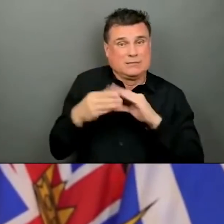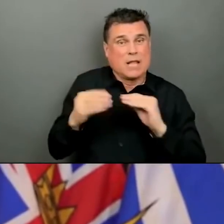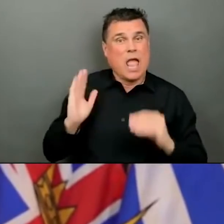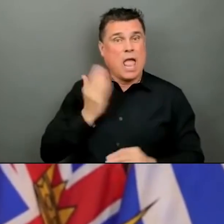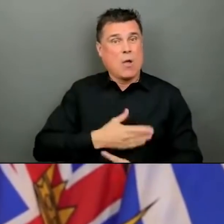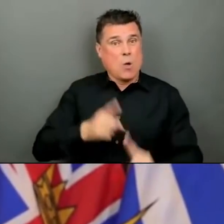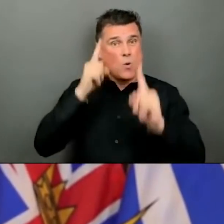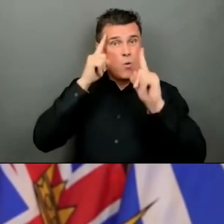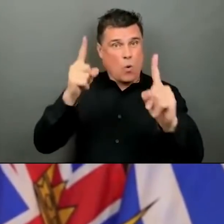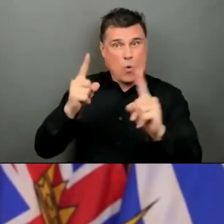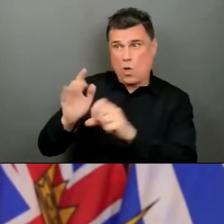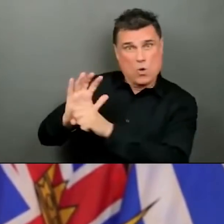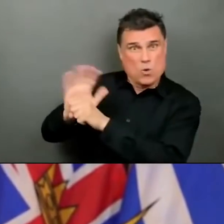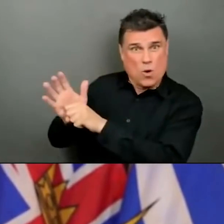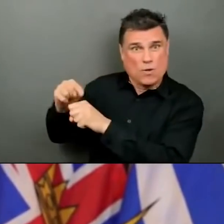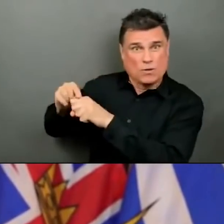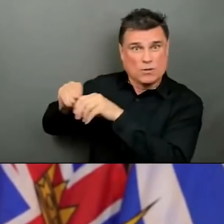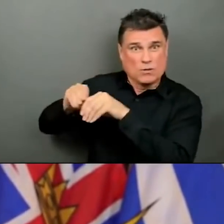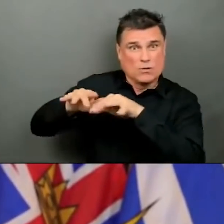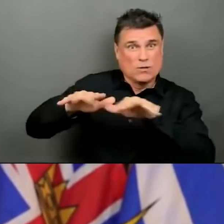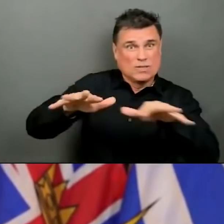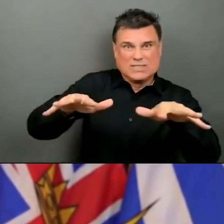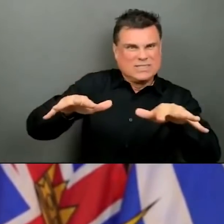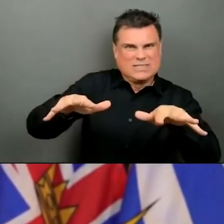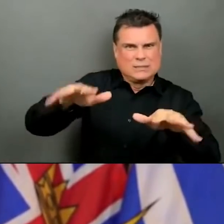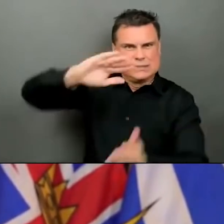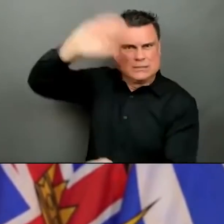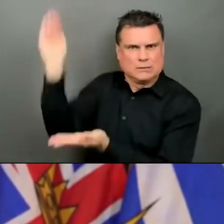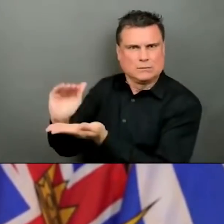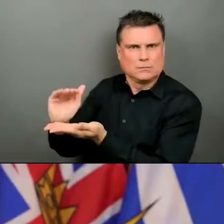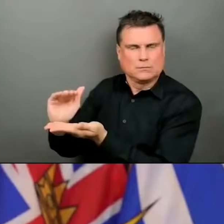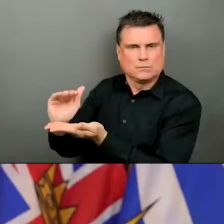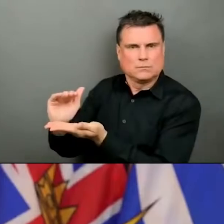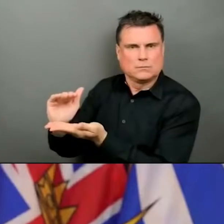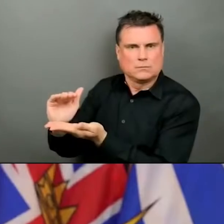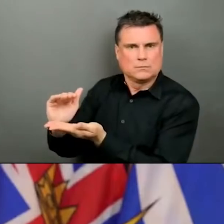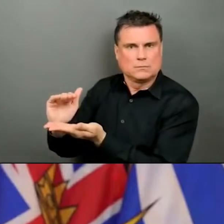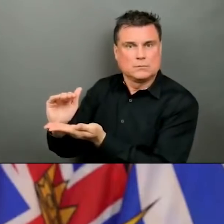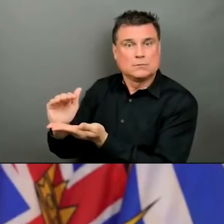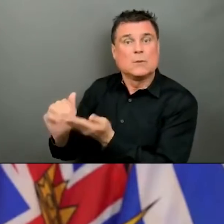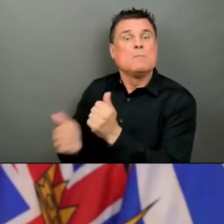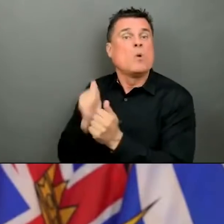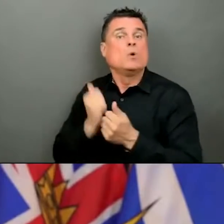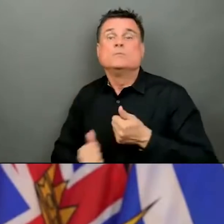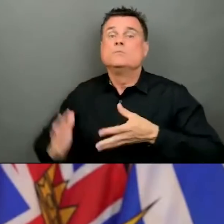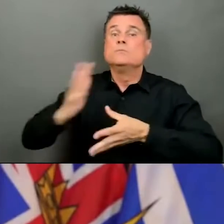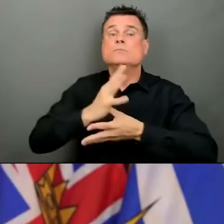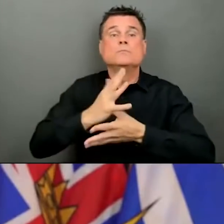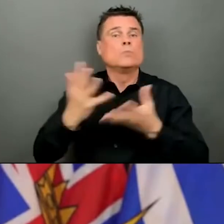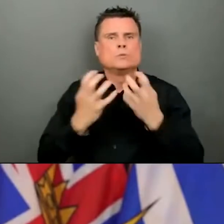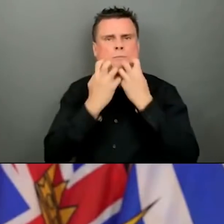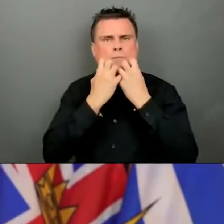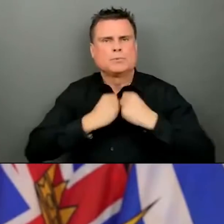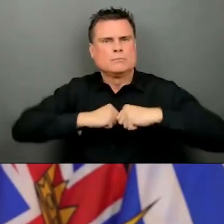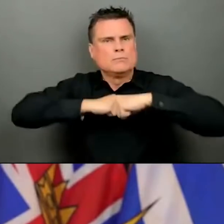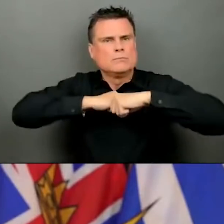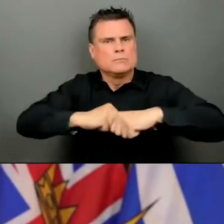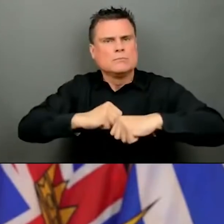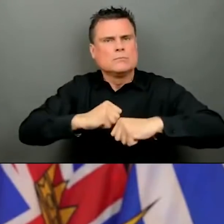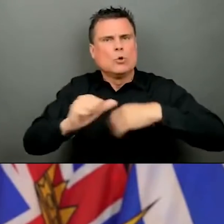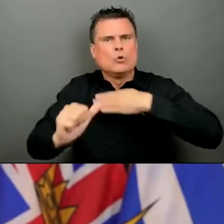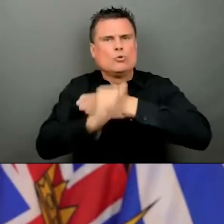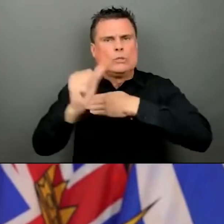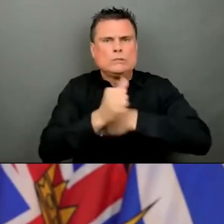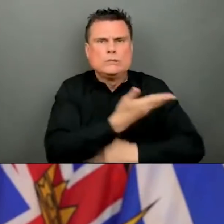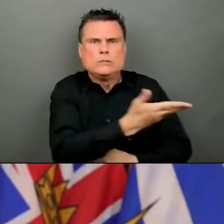province, in particular, to protect at-risk populations until a vaccine is provided. Secondly, and this is what my presentation